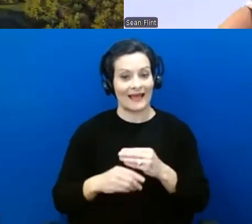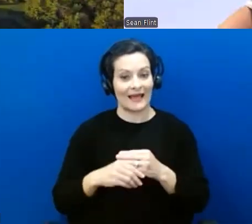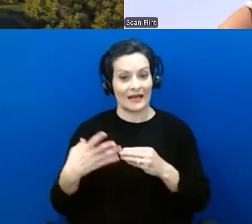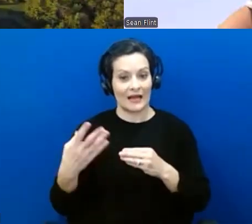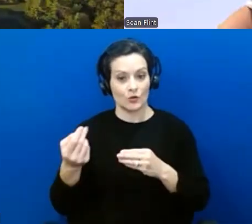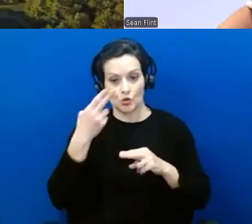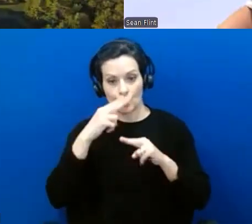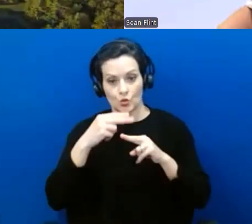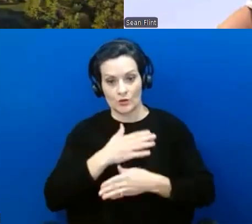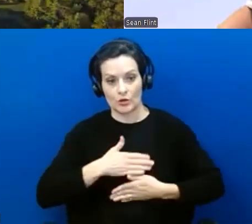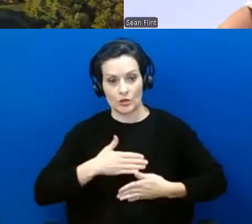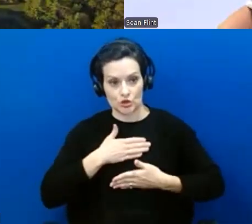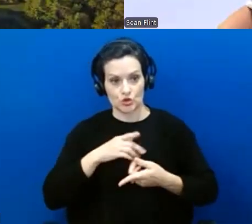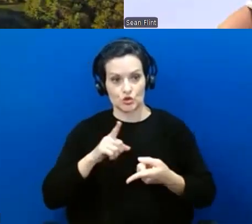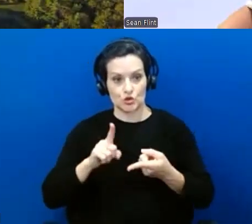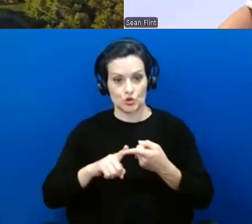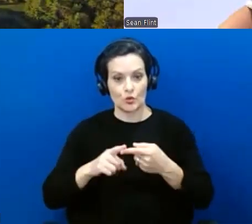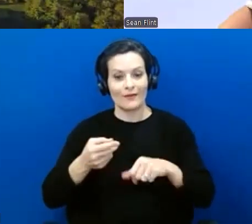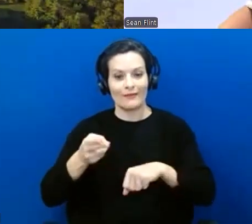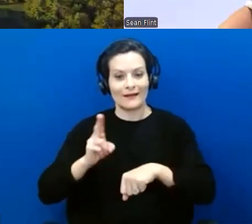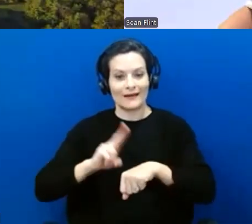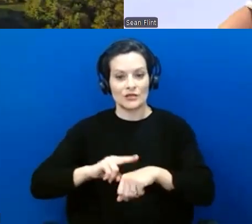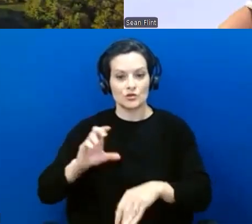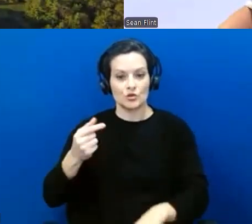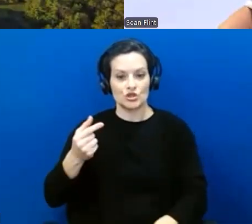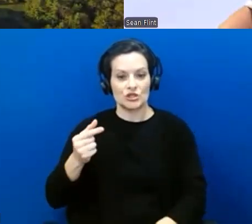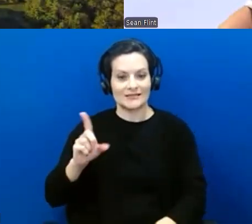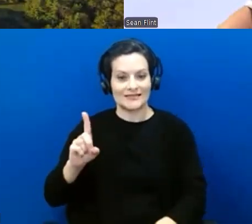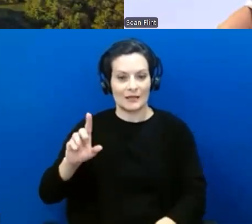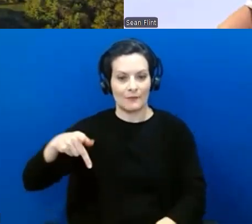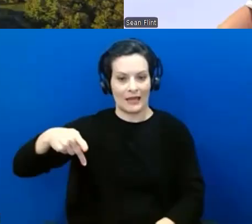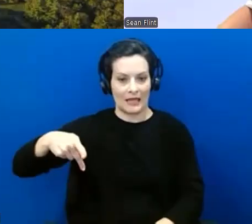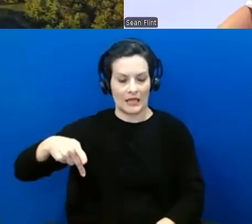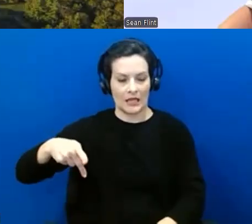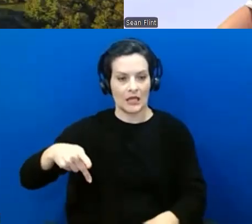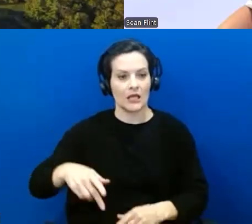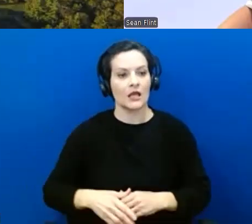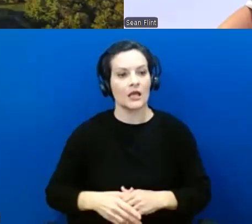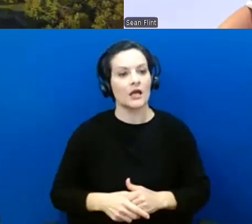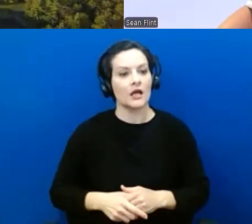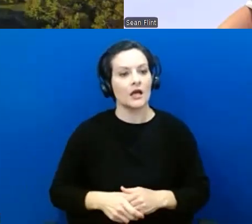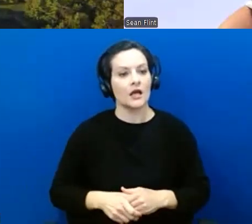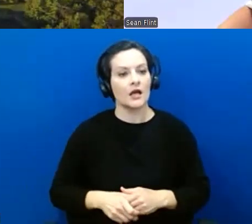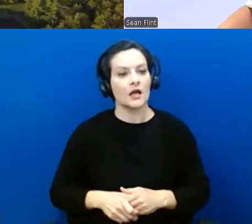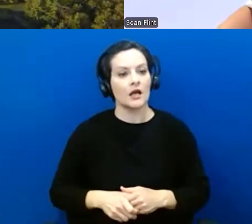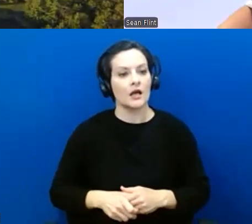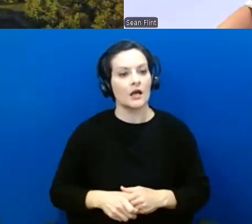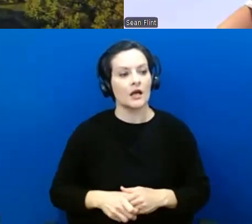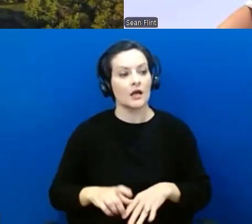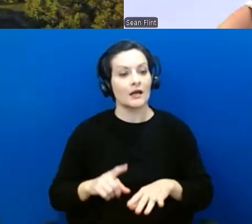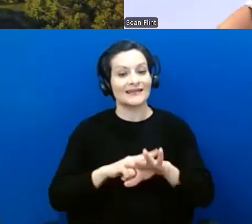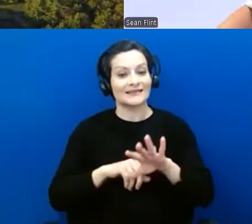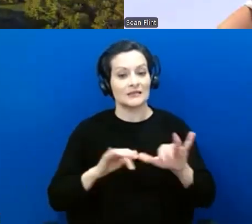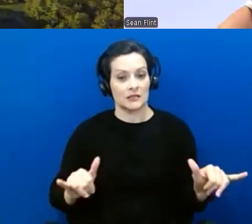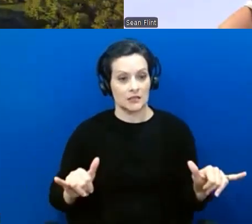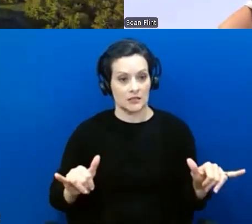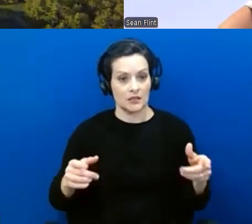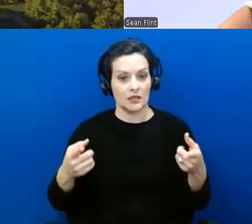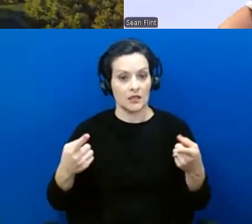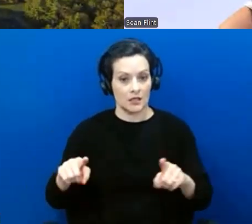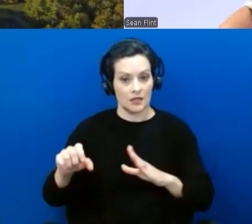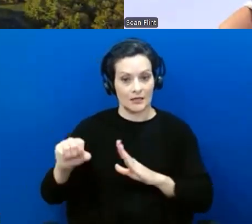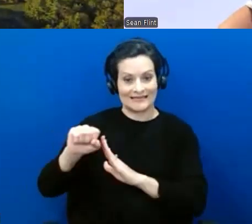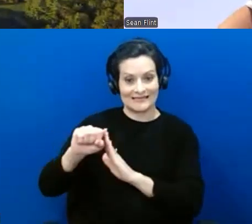to the national GDP, and sort of parallel to that occurring, states